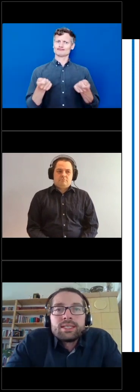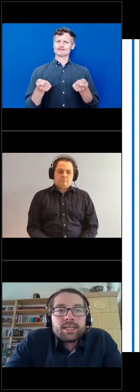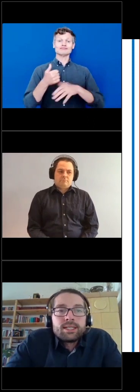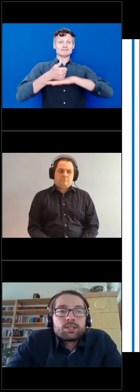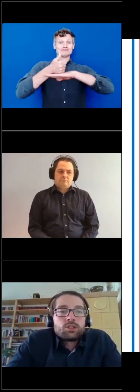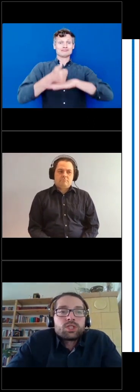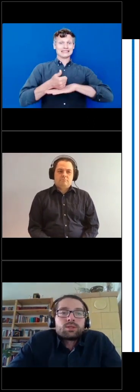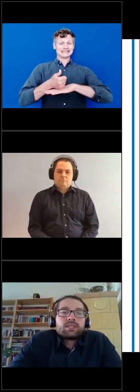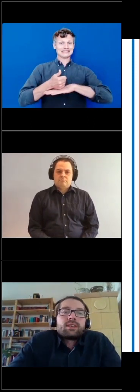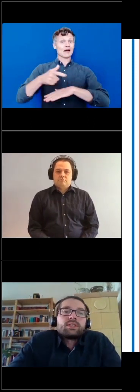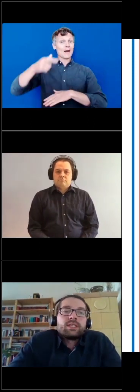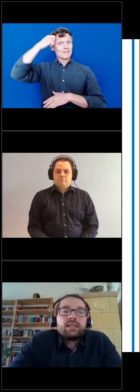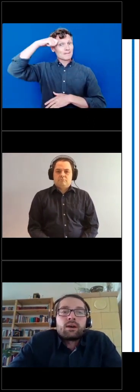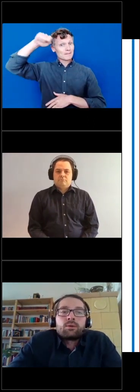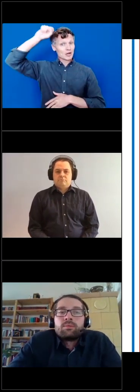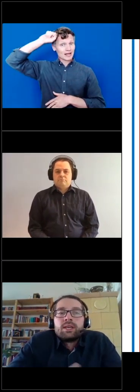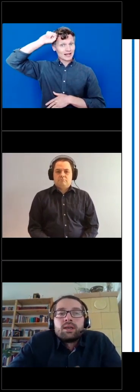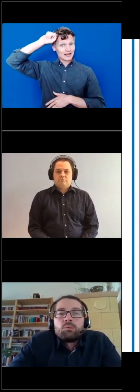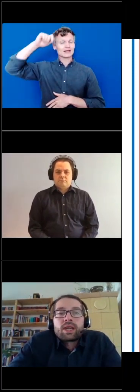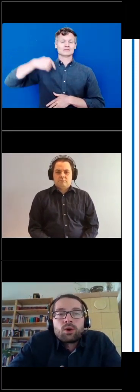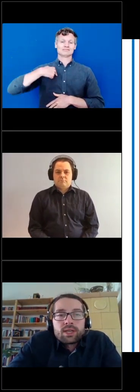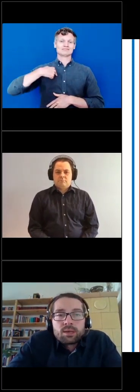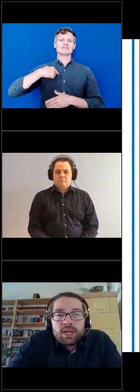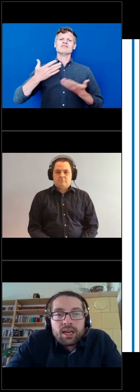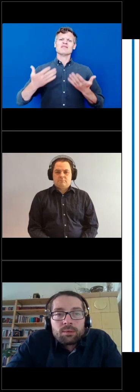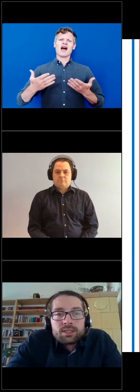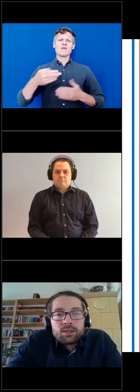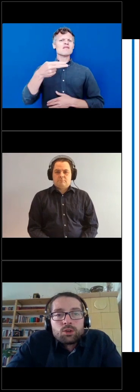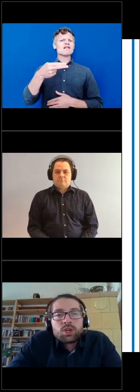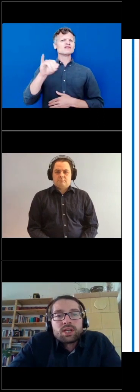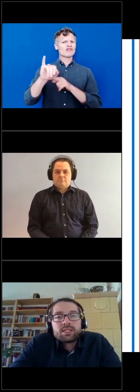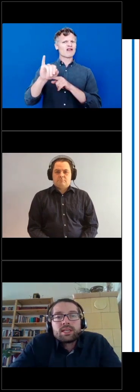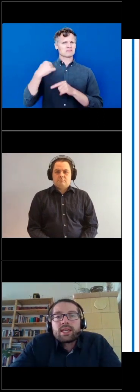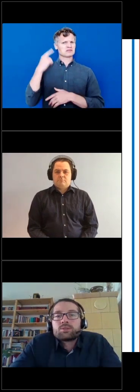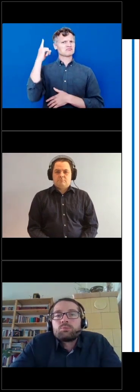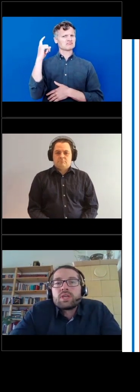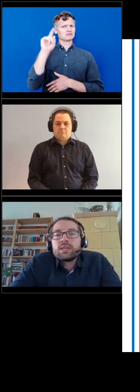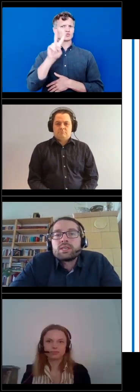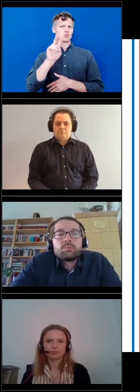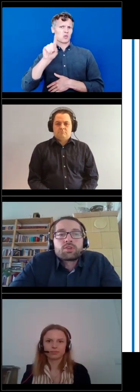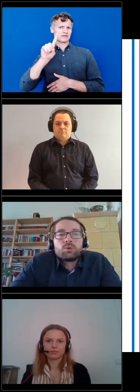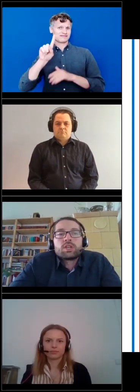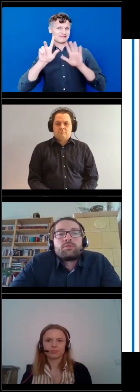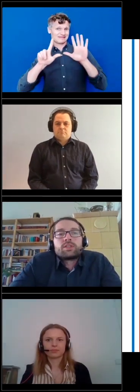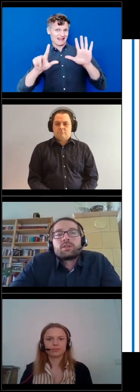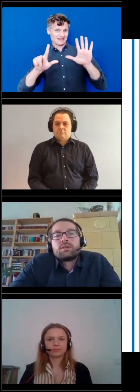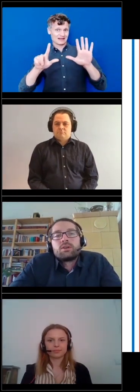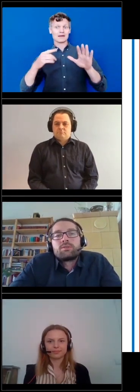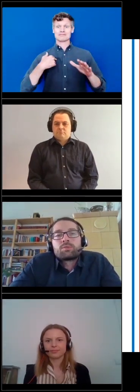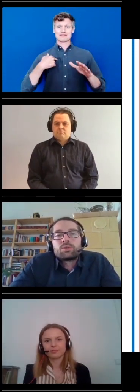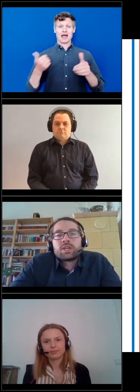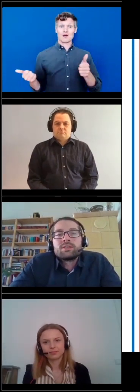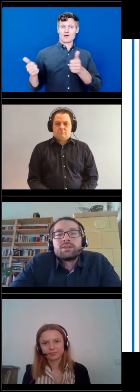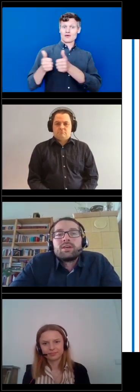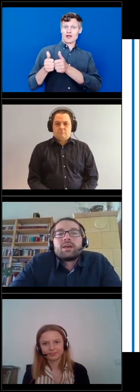Inclusion, since 2017 now. My colleague Sabrina Ebert, whom you can see next to me, is the project officer